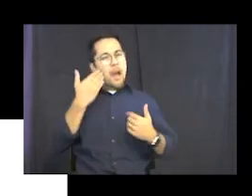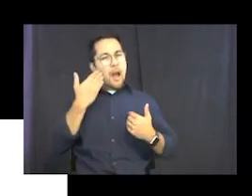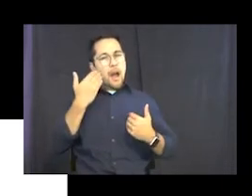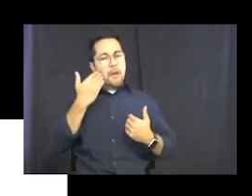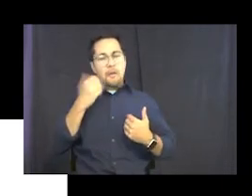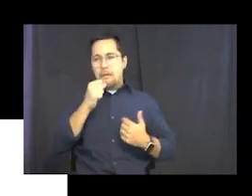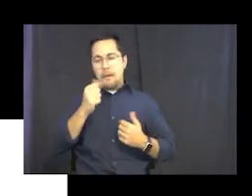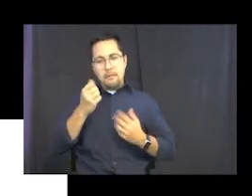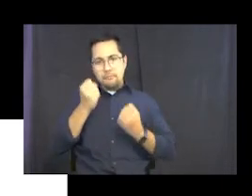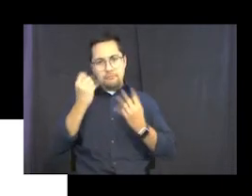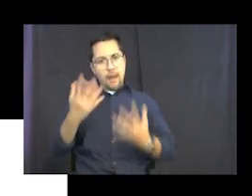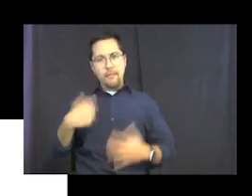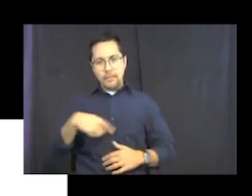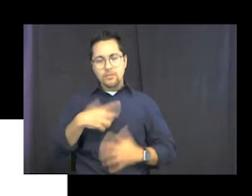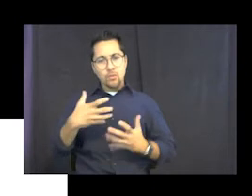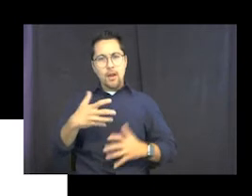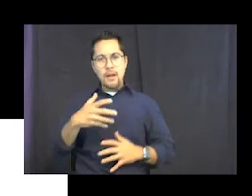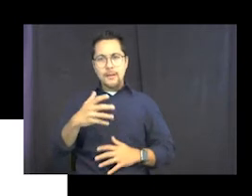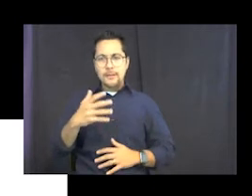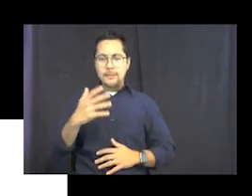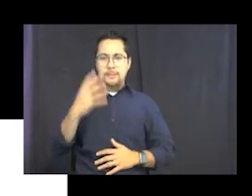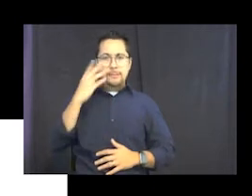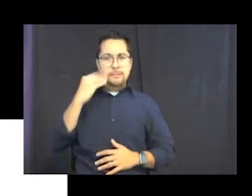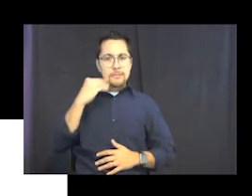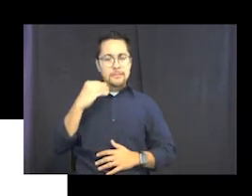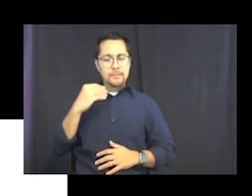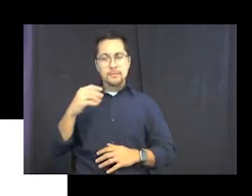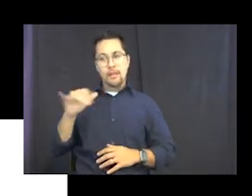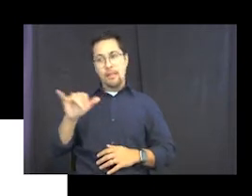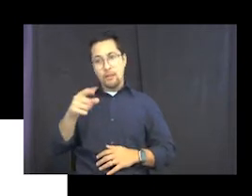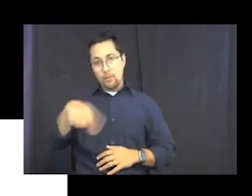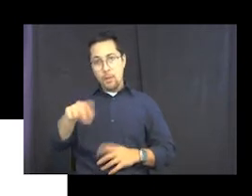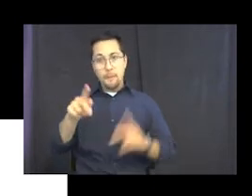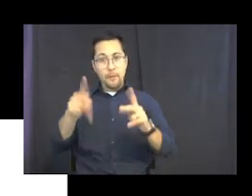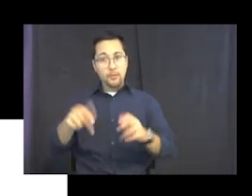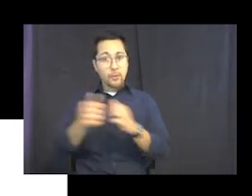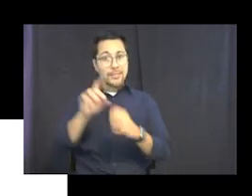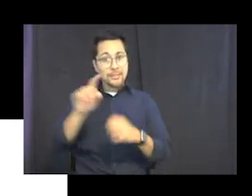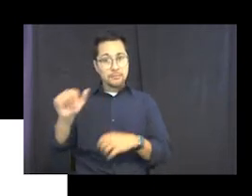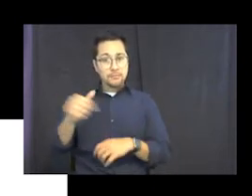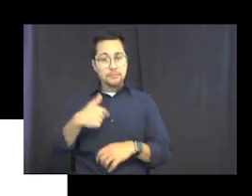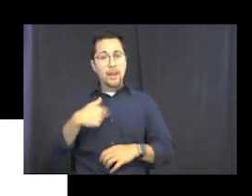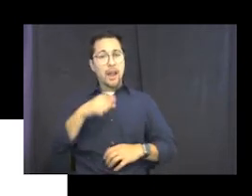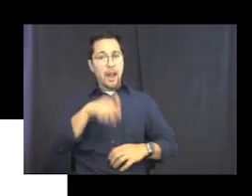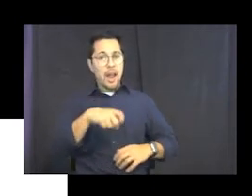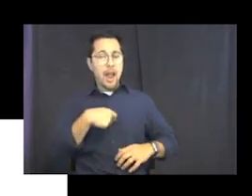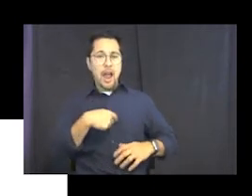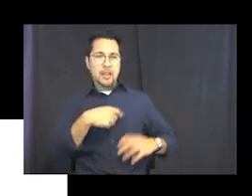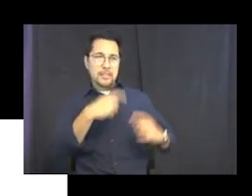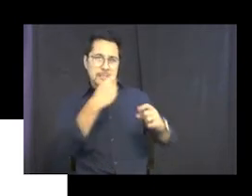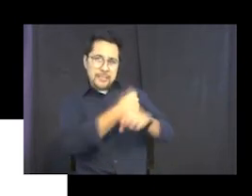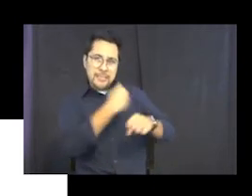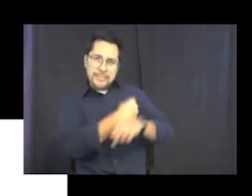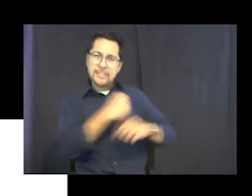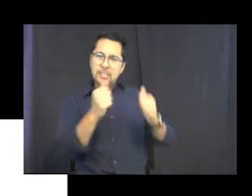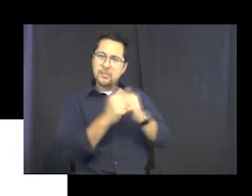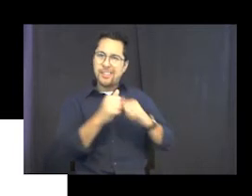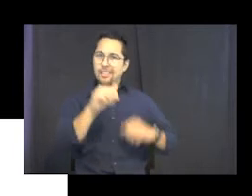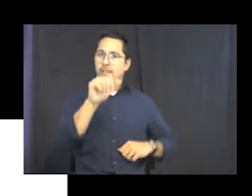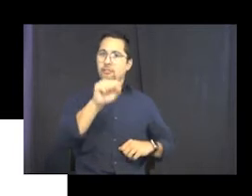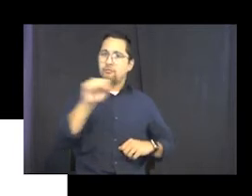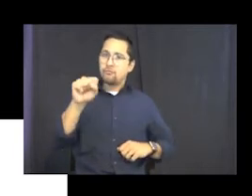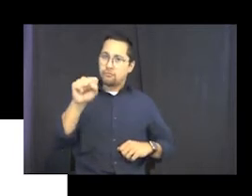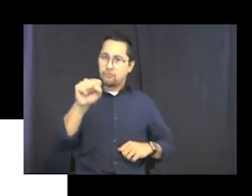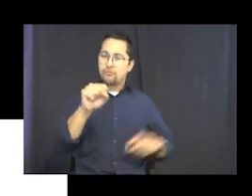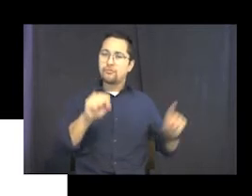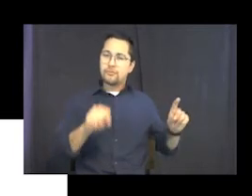want to face with as an individual with a disability, but I had to face a battle with Social Security.